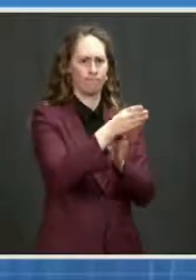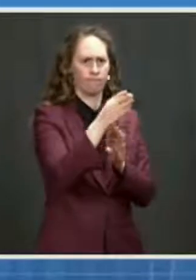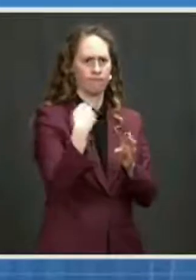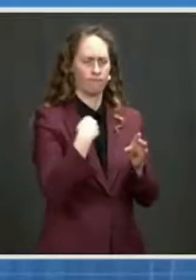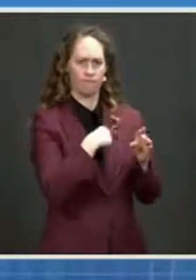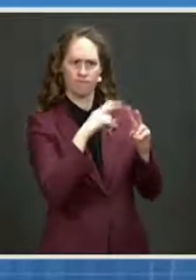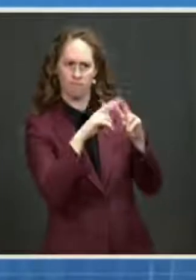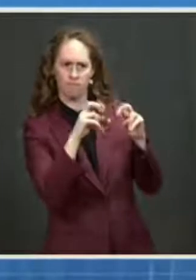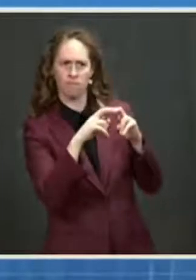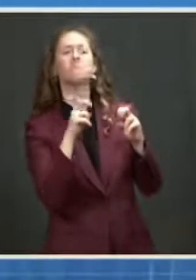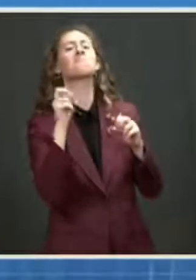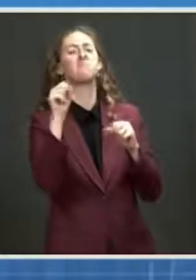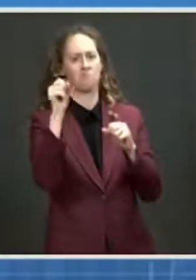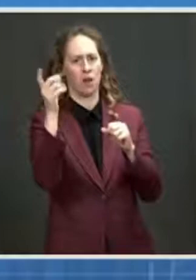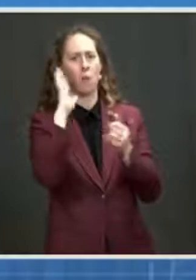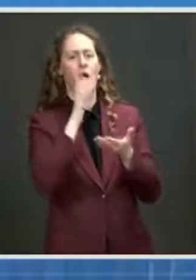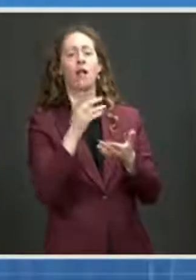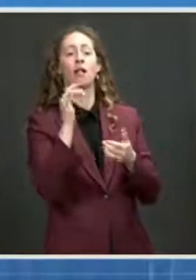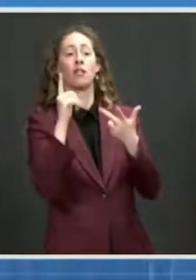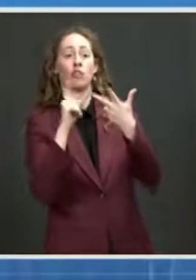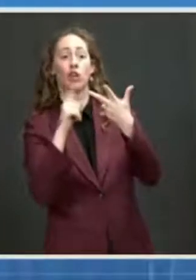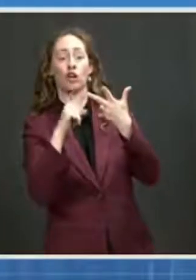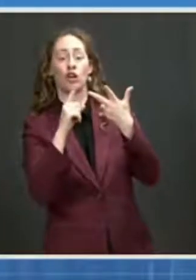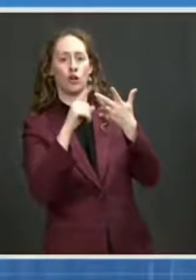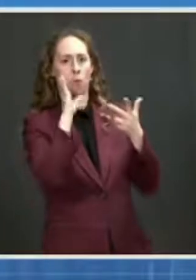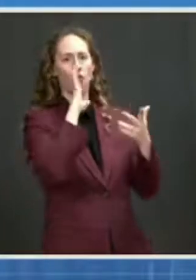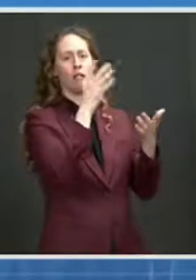Right. Next question.